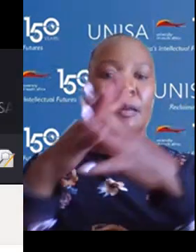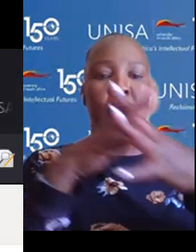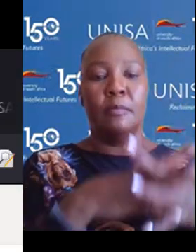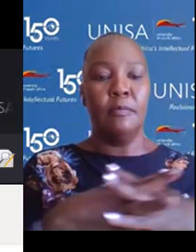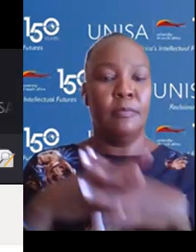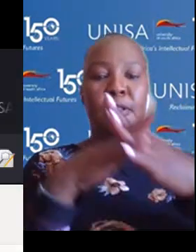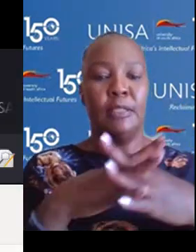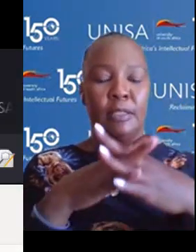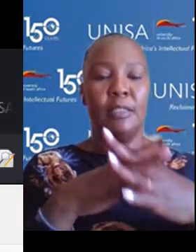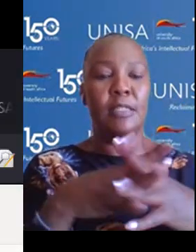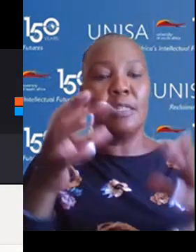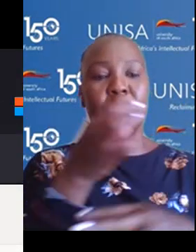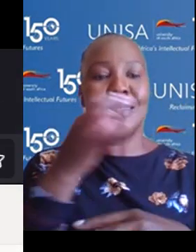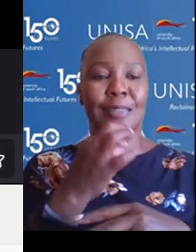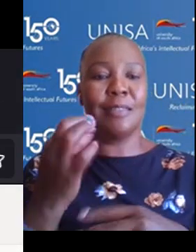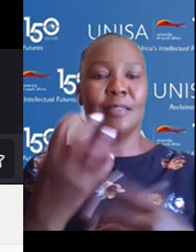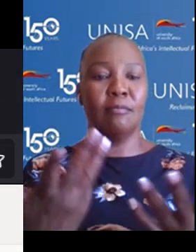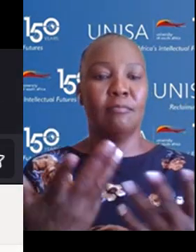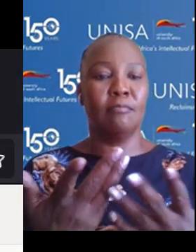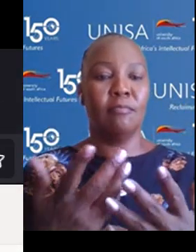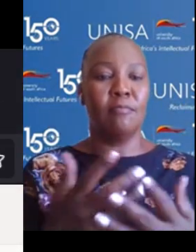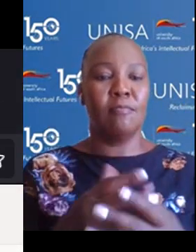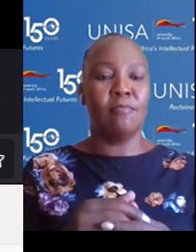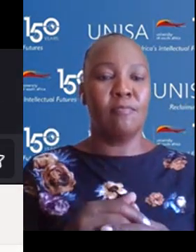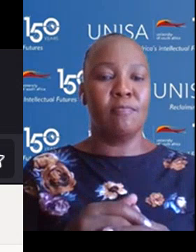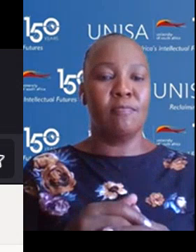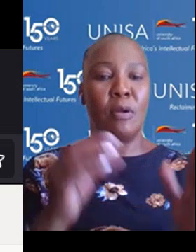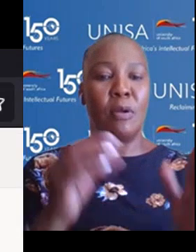you can actually come and set up it to be your local